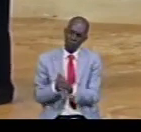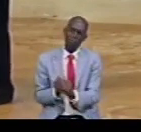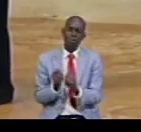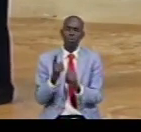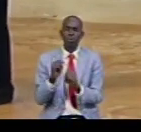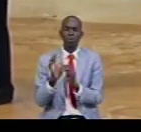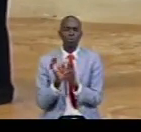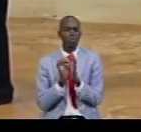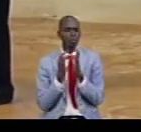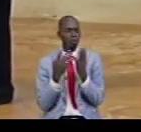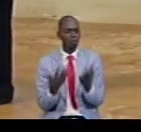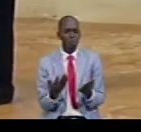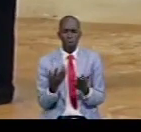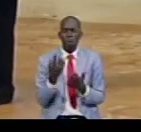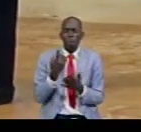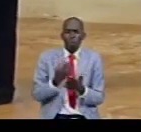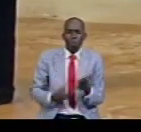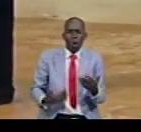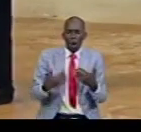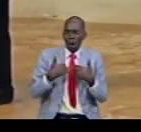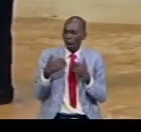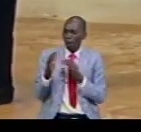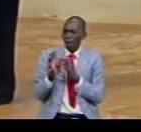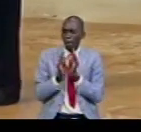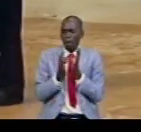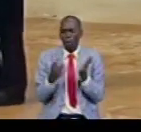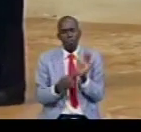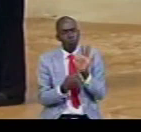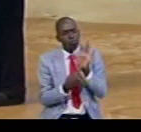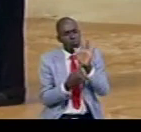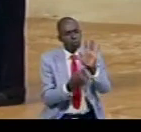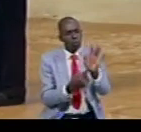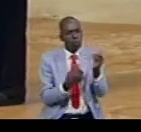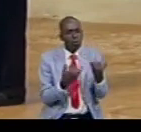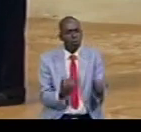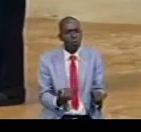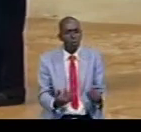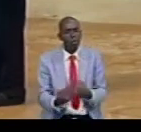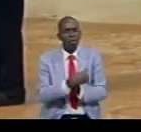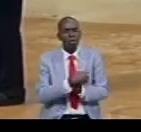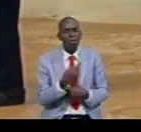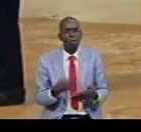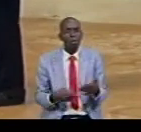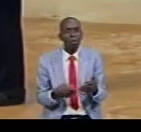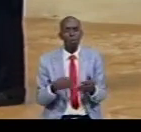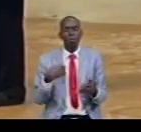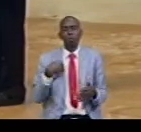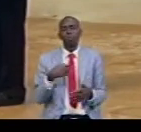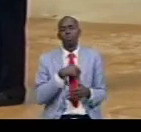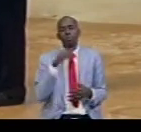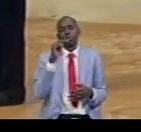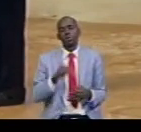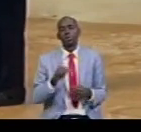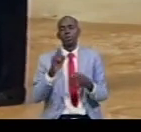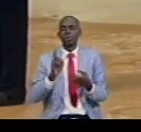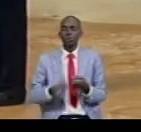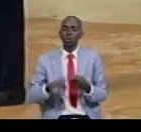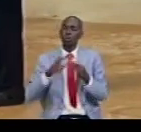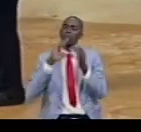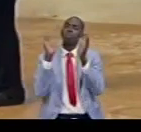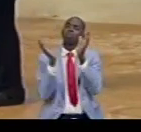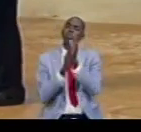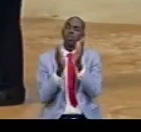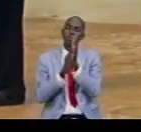book revealed unto us this morning? The word of God has revealed unto us that we need to praise Jesus. We need to praise Jesus for